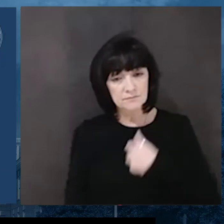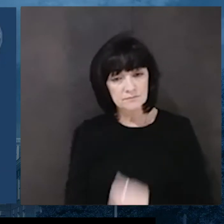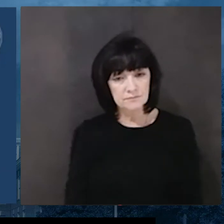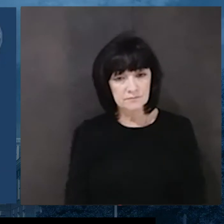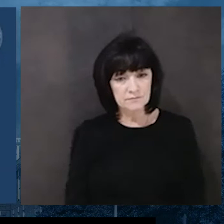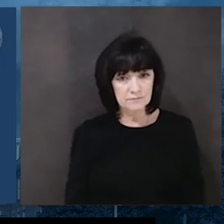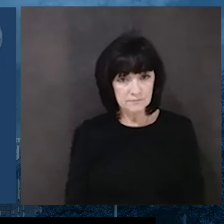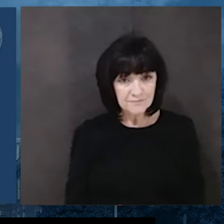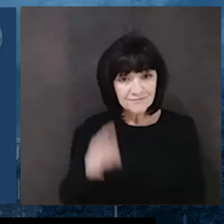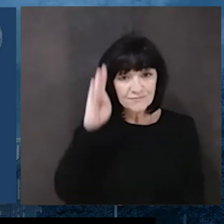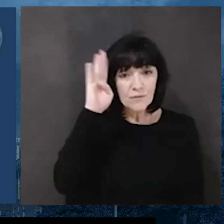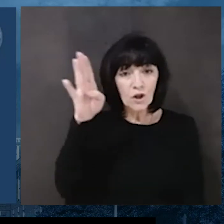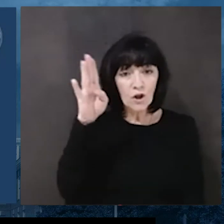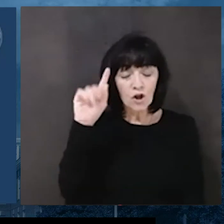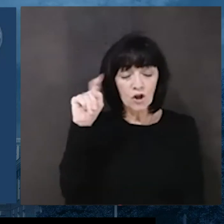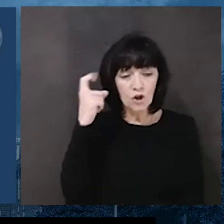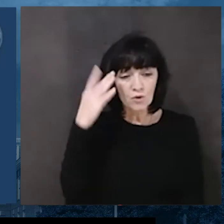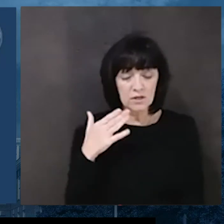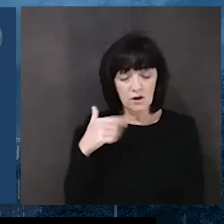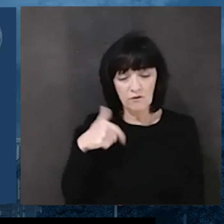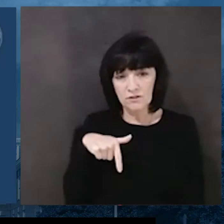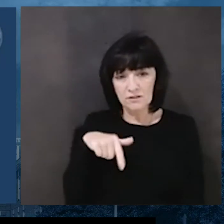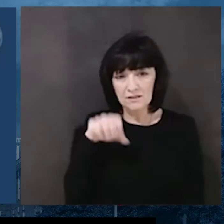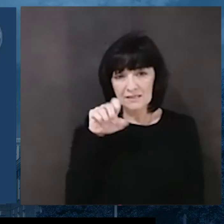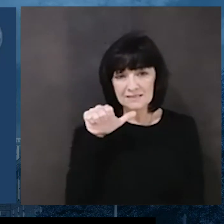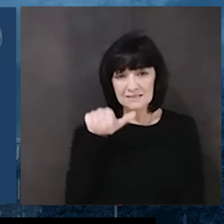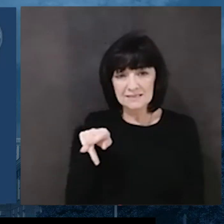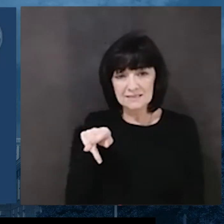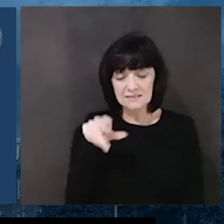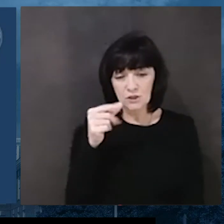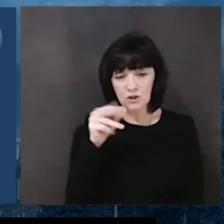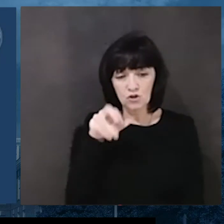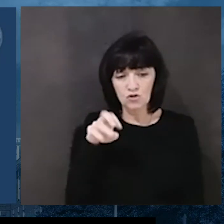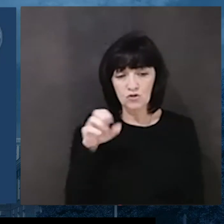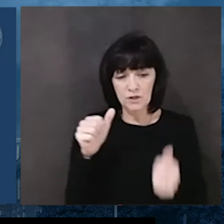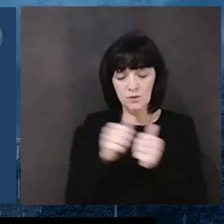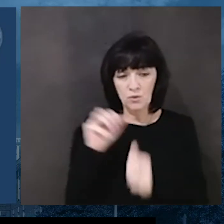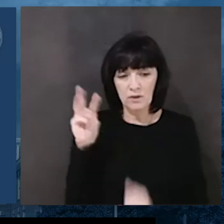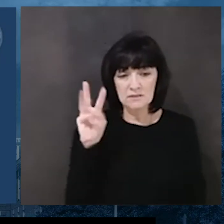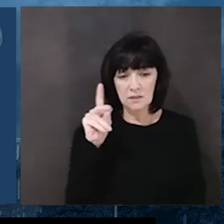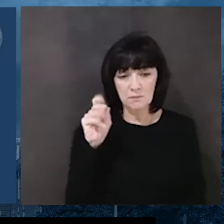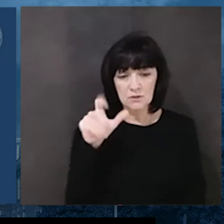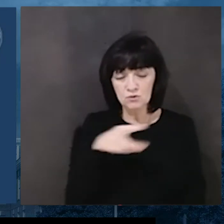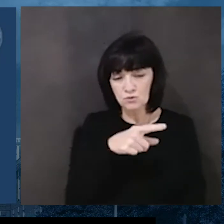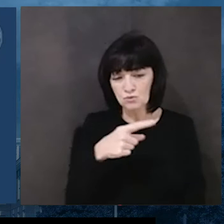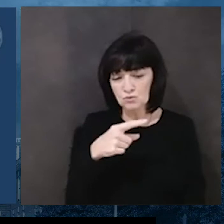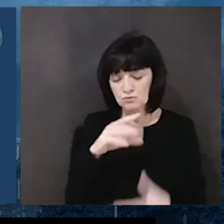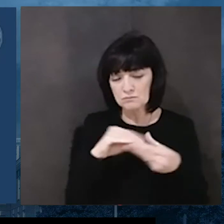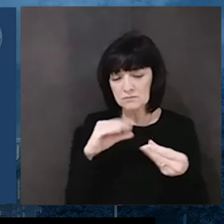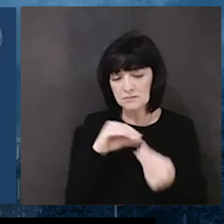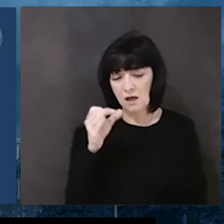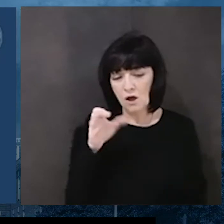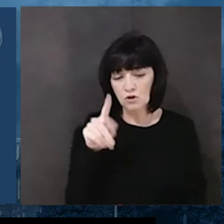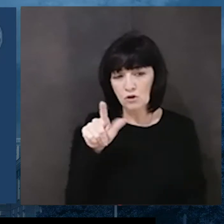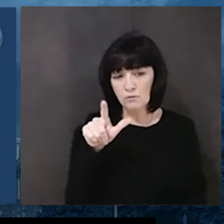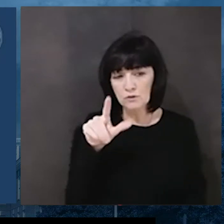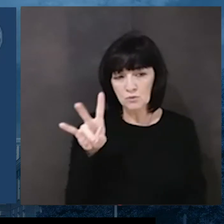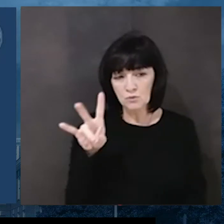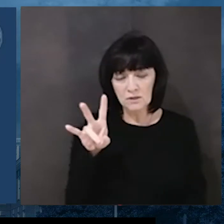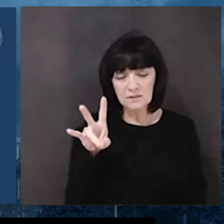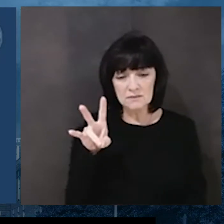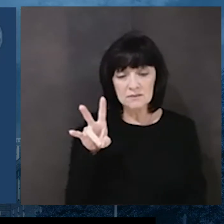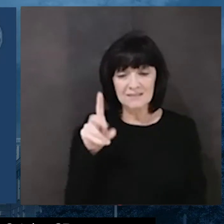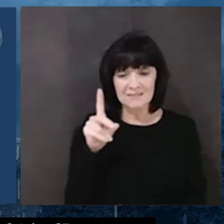Hello, Governor. This is Sean Green with WDEL. You said during October 27th's press conference, when a question was asked about Delaware approaching